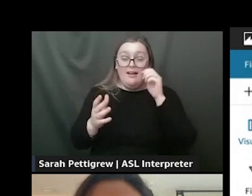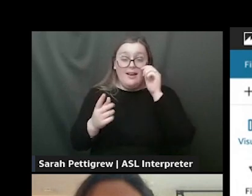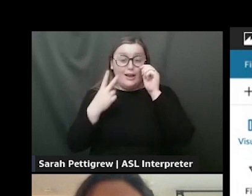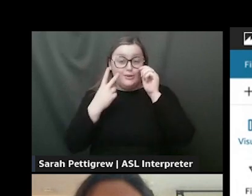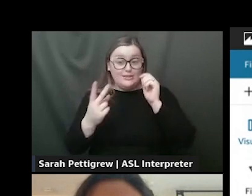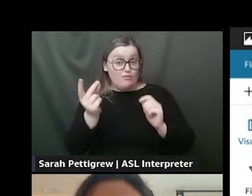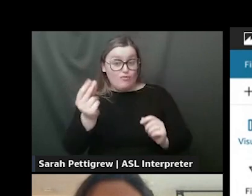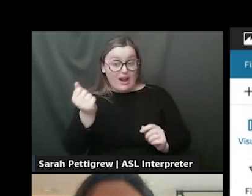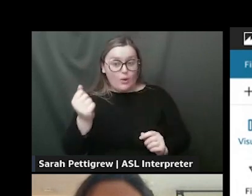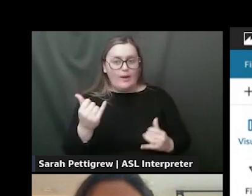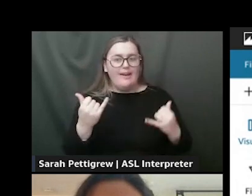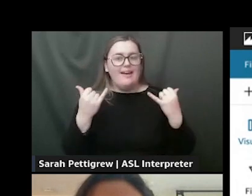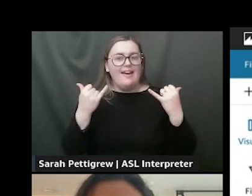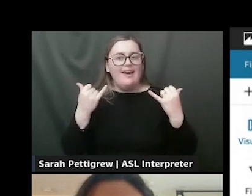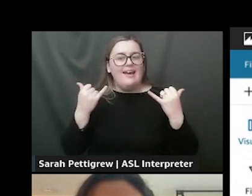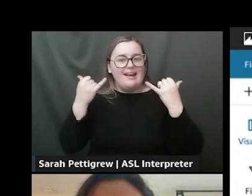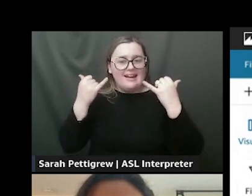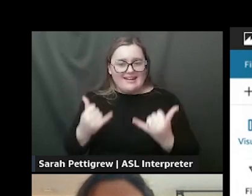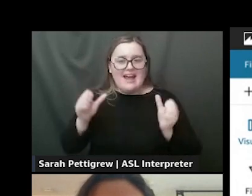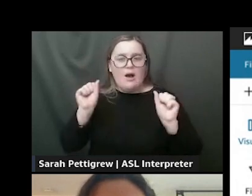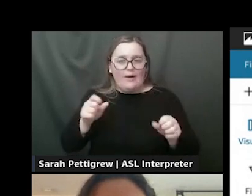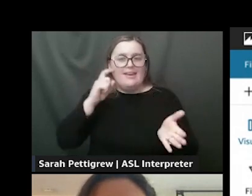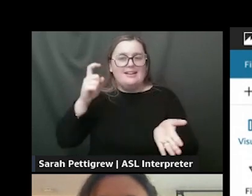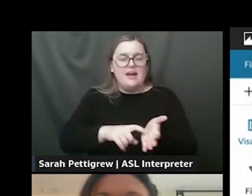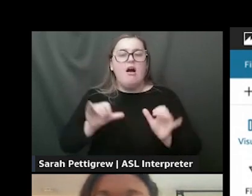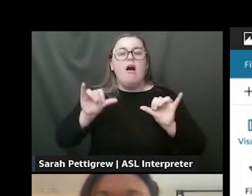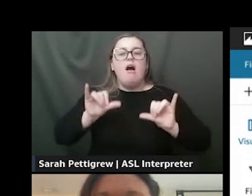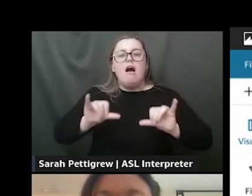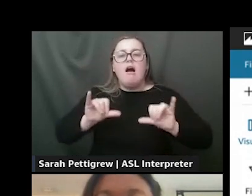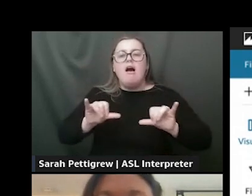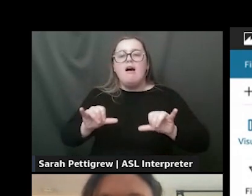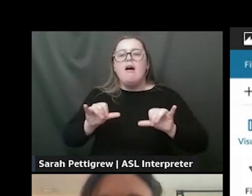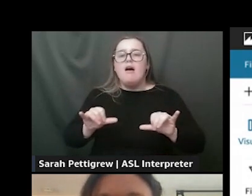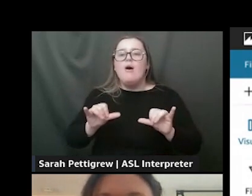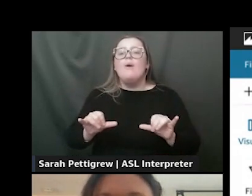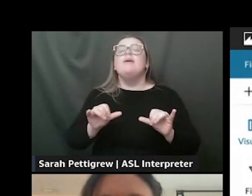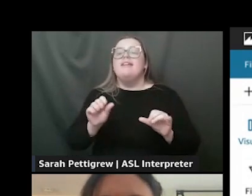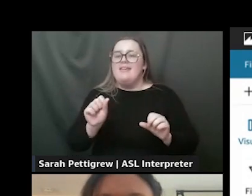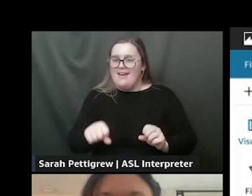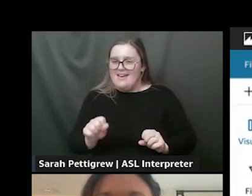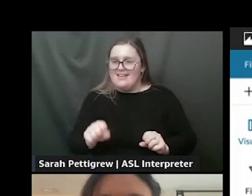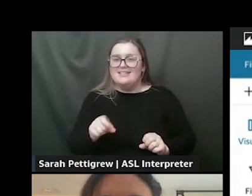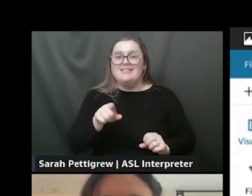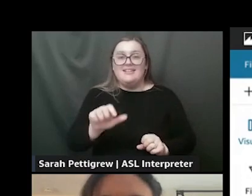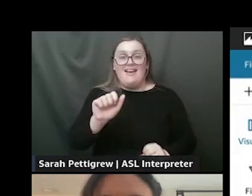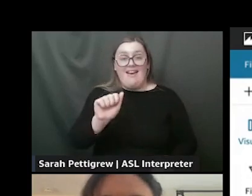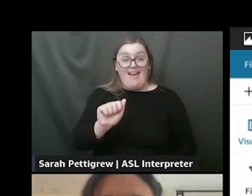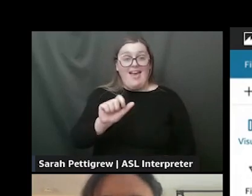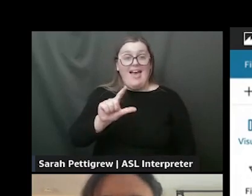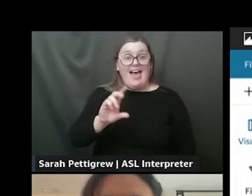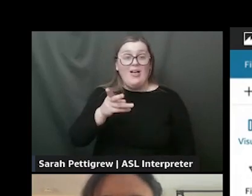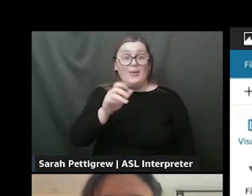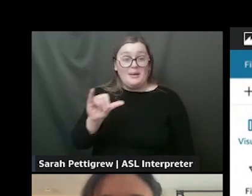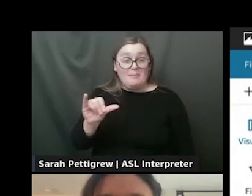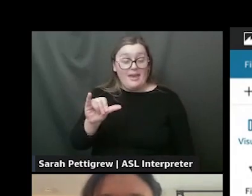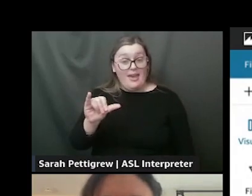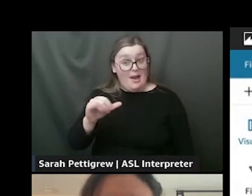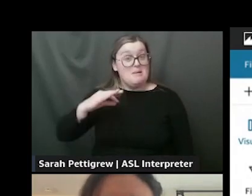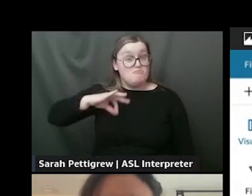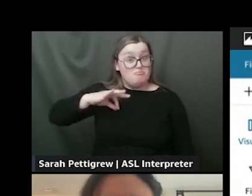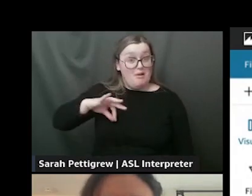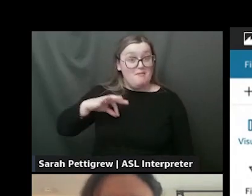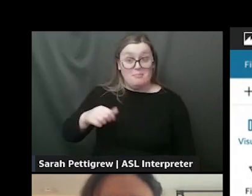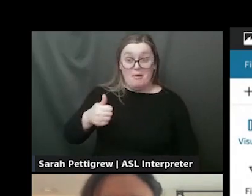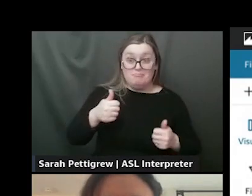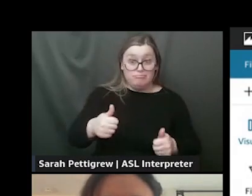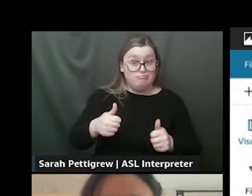away, now I can tell, oh, aha, yes, alchemy, it's highly profitable, doing